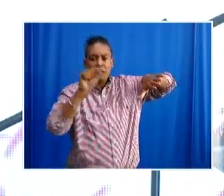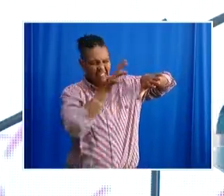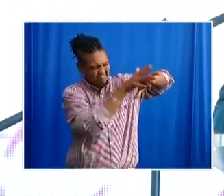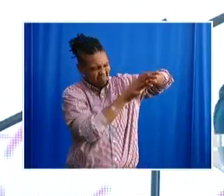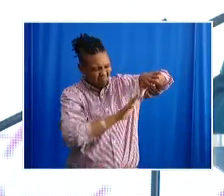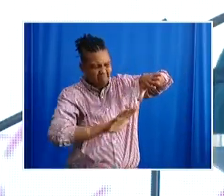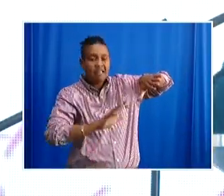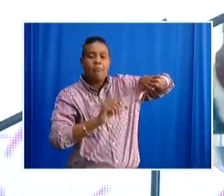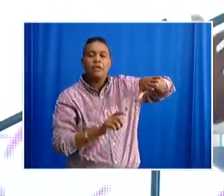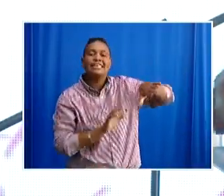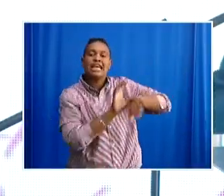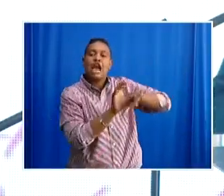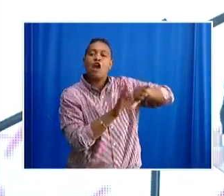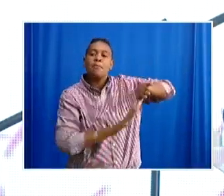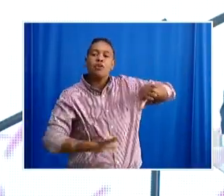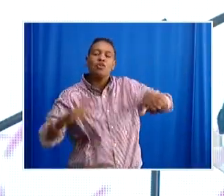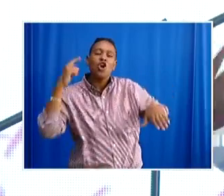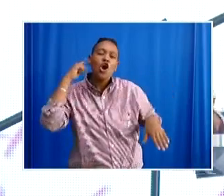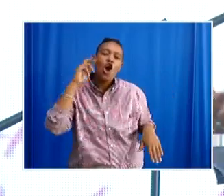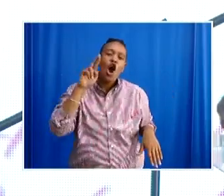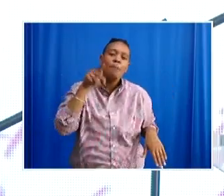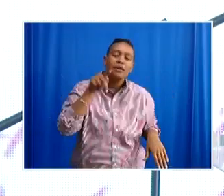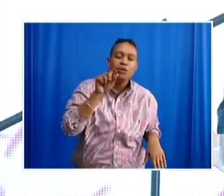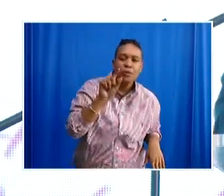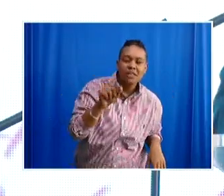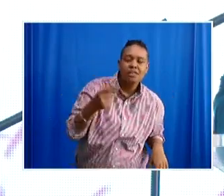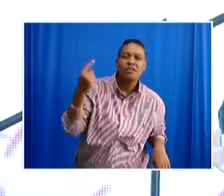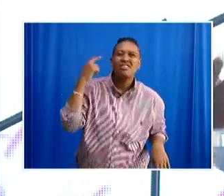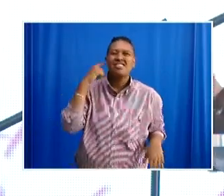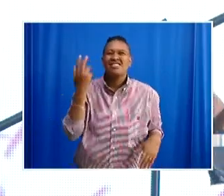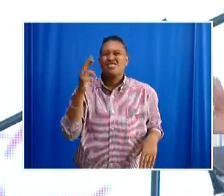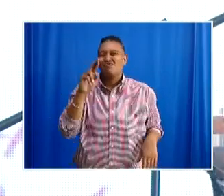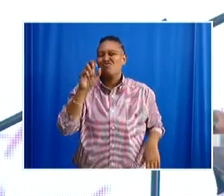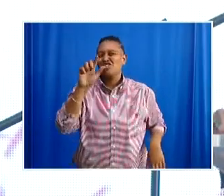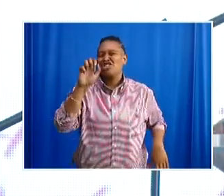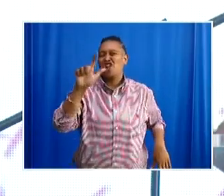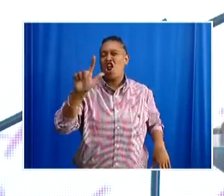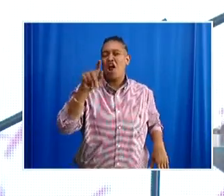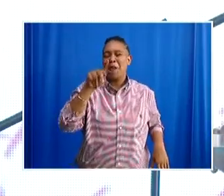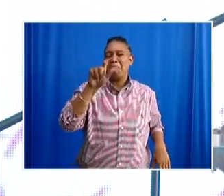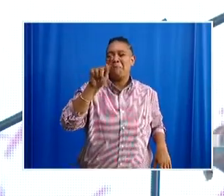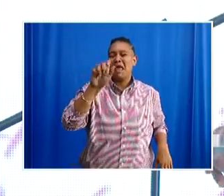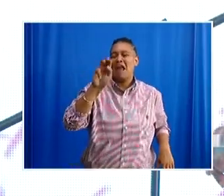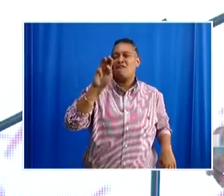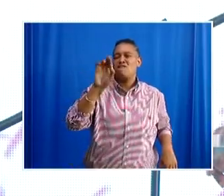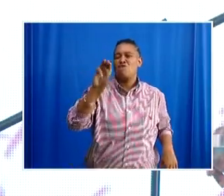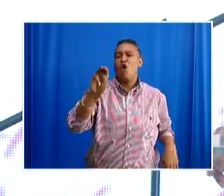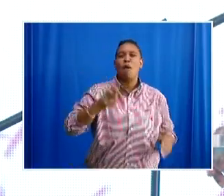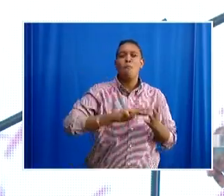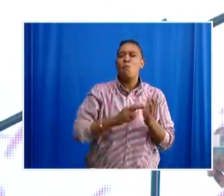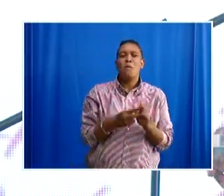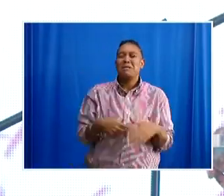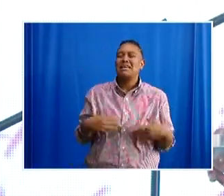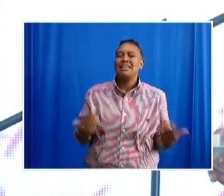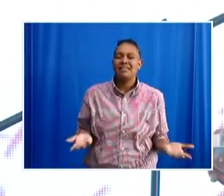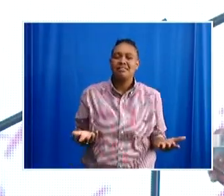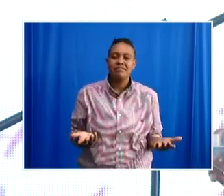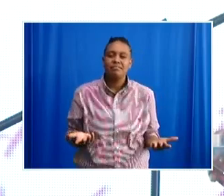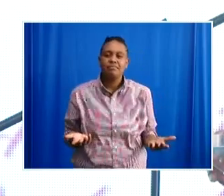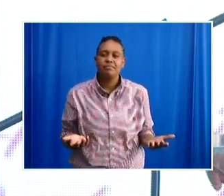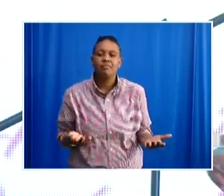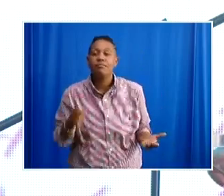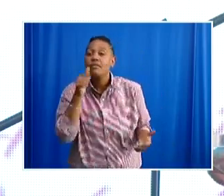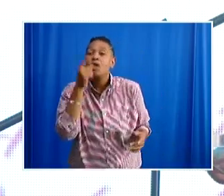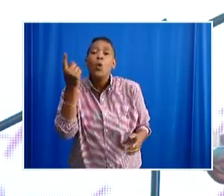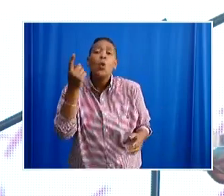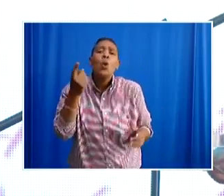term RP20, you've heard Regional Platform, and you're wondering, what is that? What is a Regional Platform? It's not simply a conference,